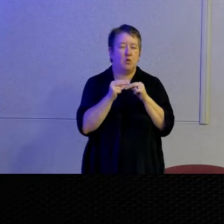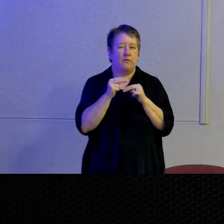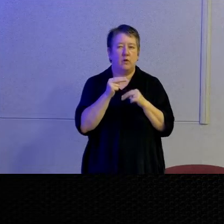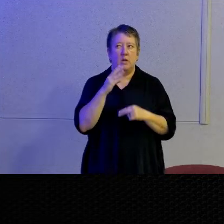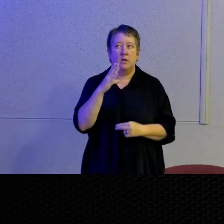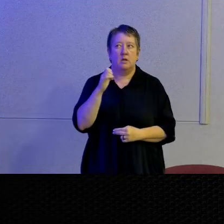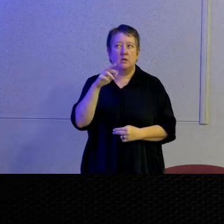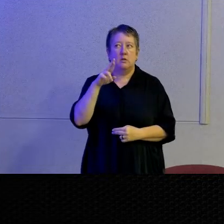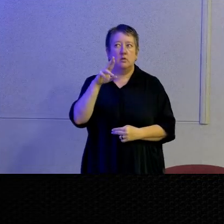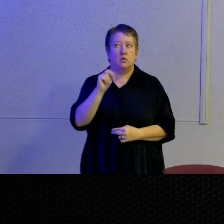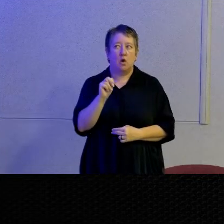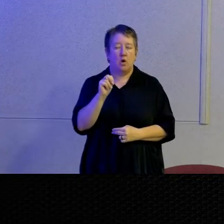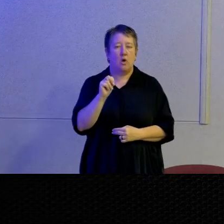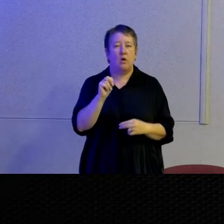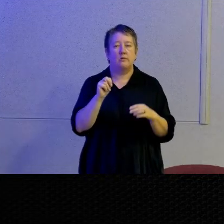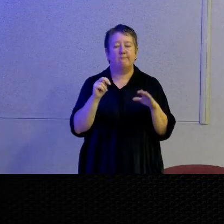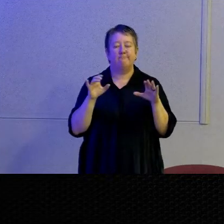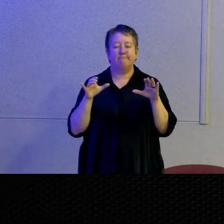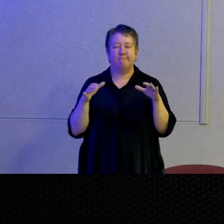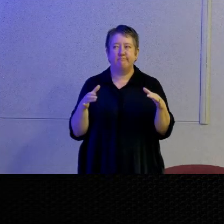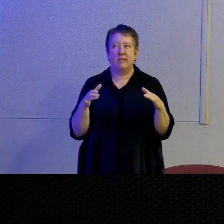CERN,